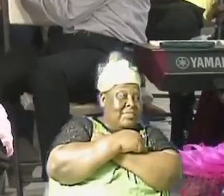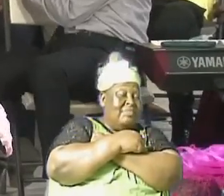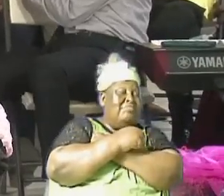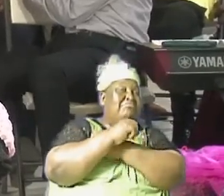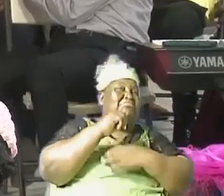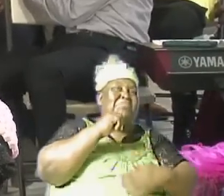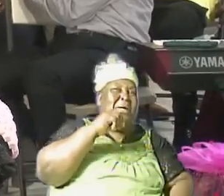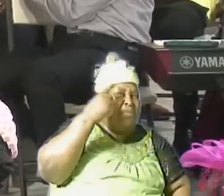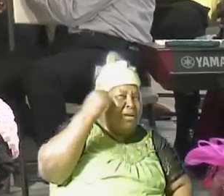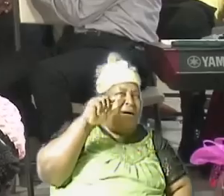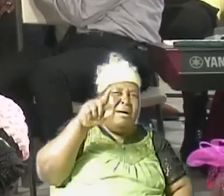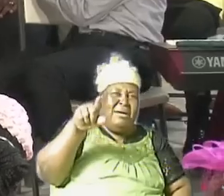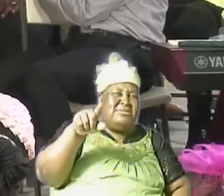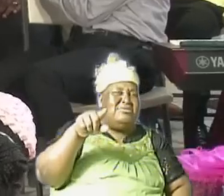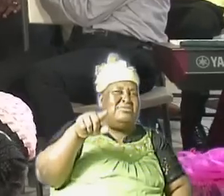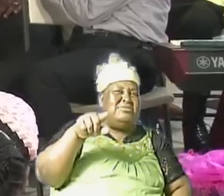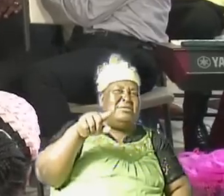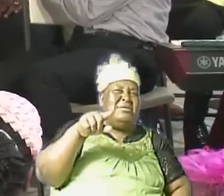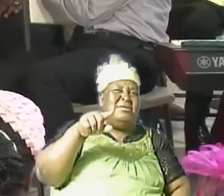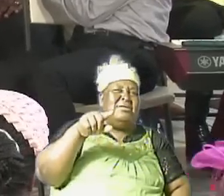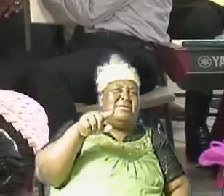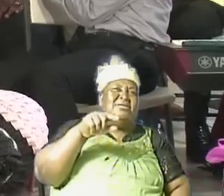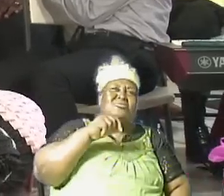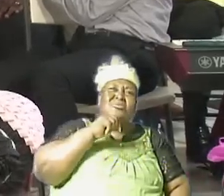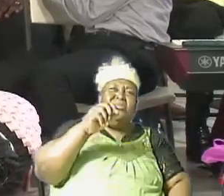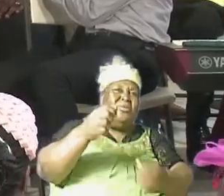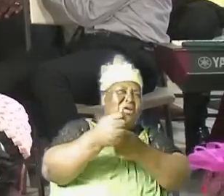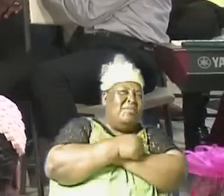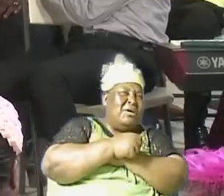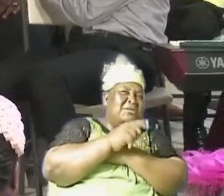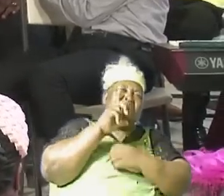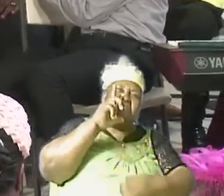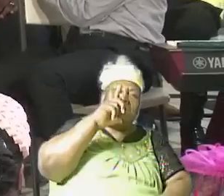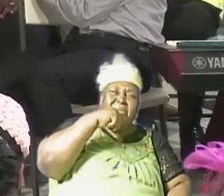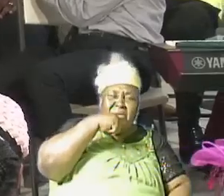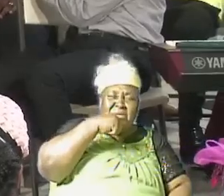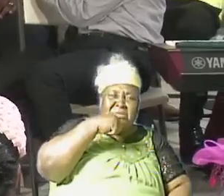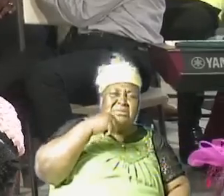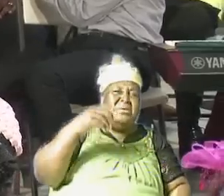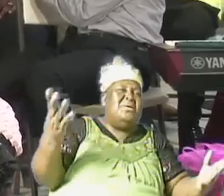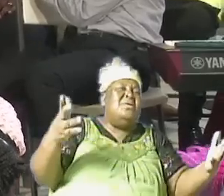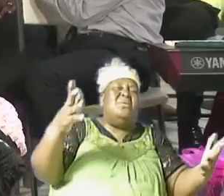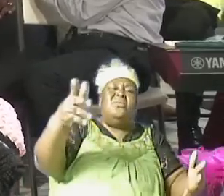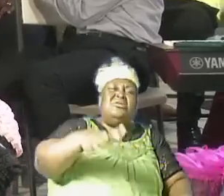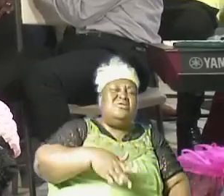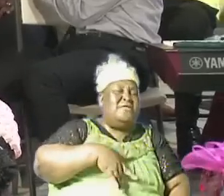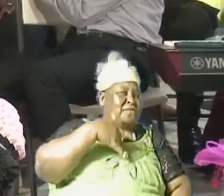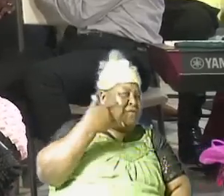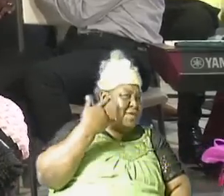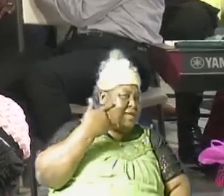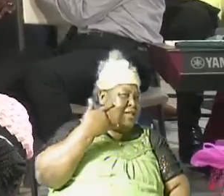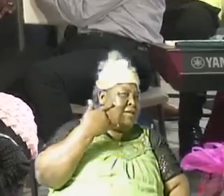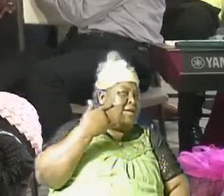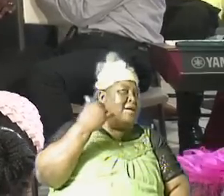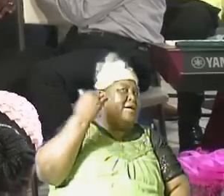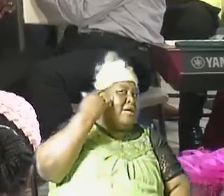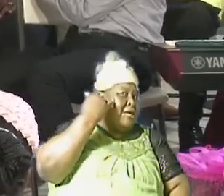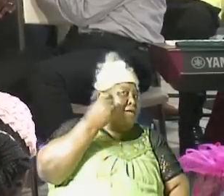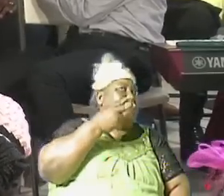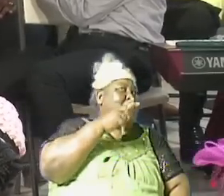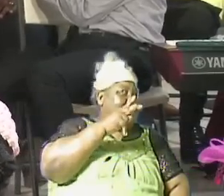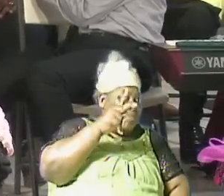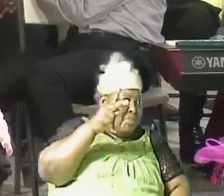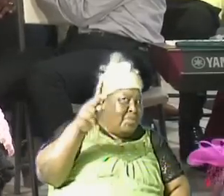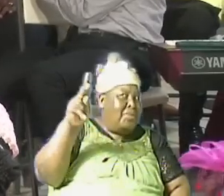No, it's not because you don't have anywhere you say it really. It's that you're disappointed in what you feel. But if you look